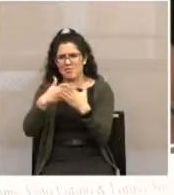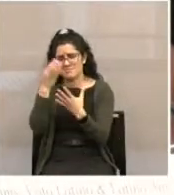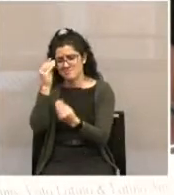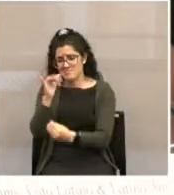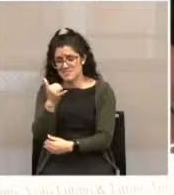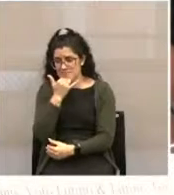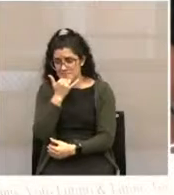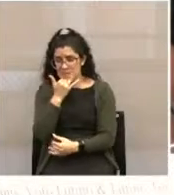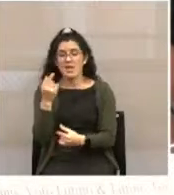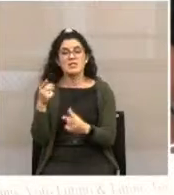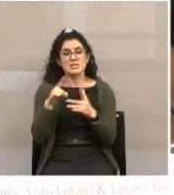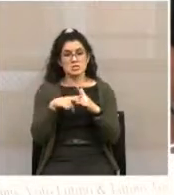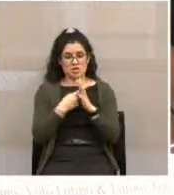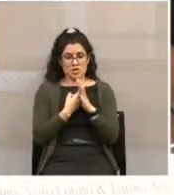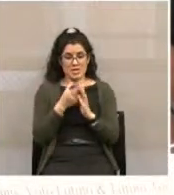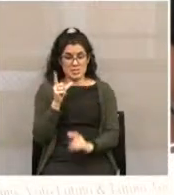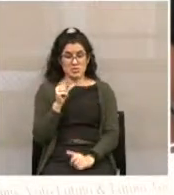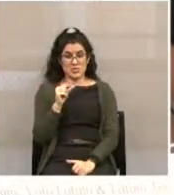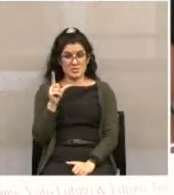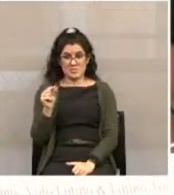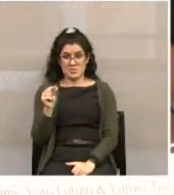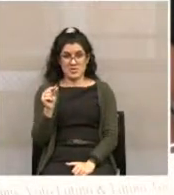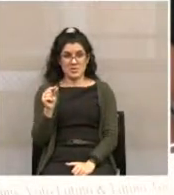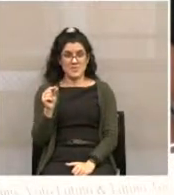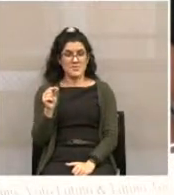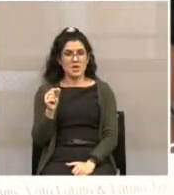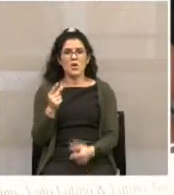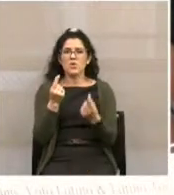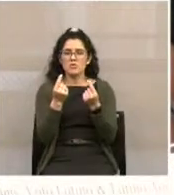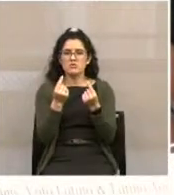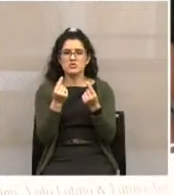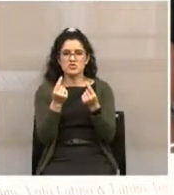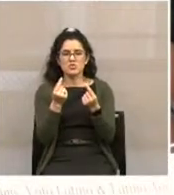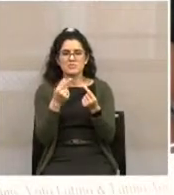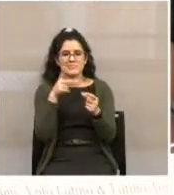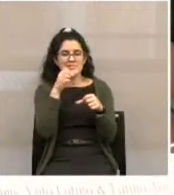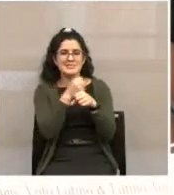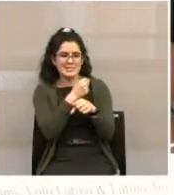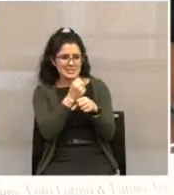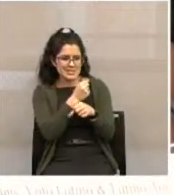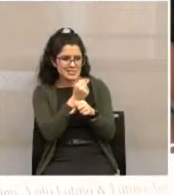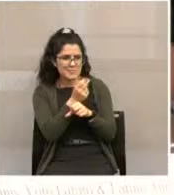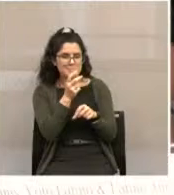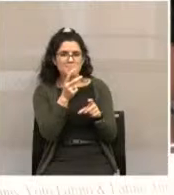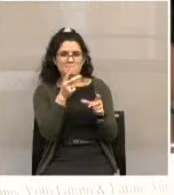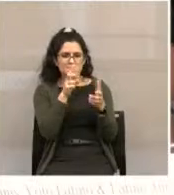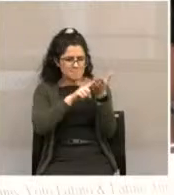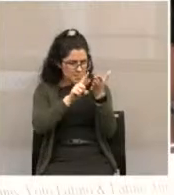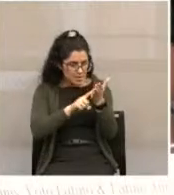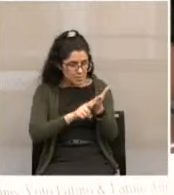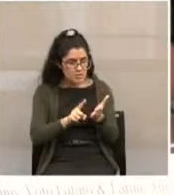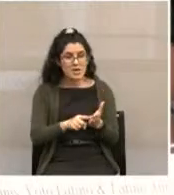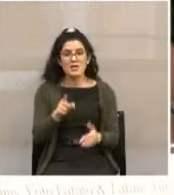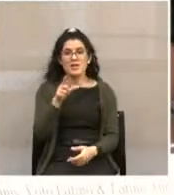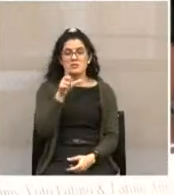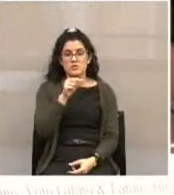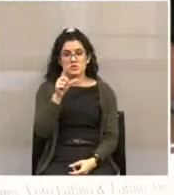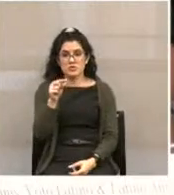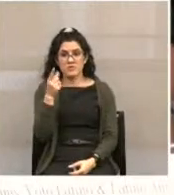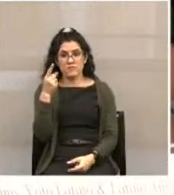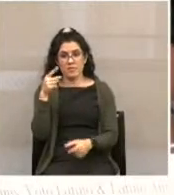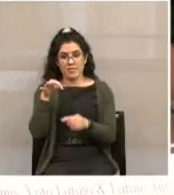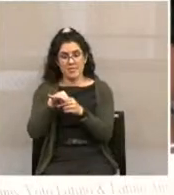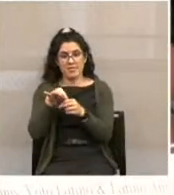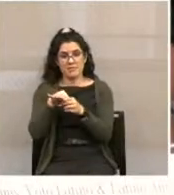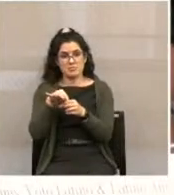in 2020, where we did a poll in May of 2020 ahead of the general elections,